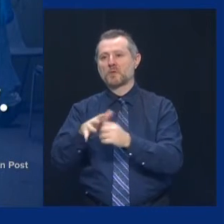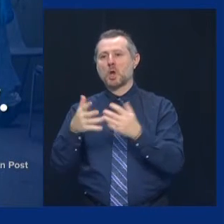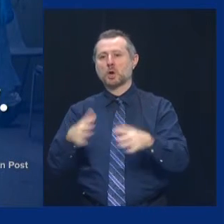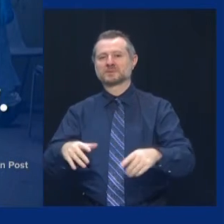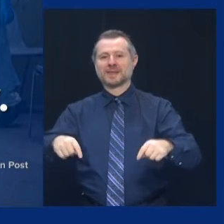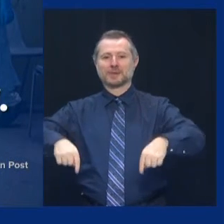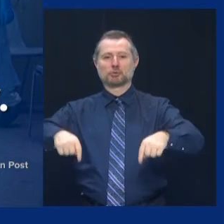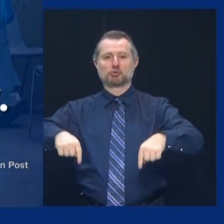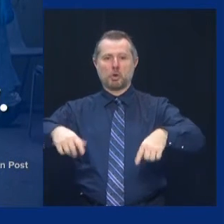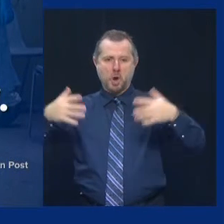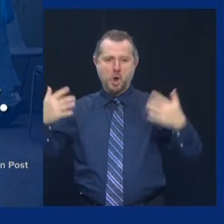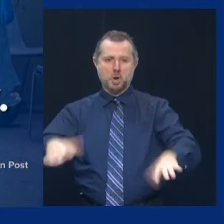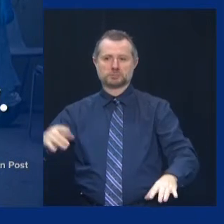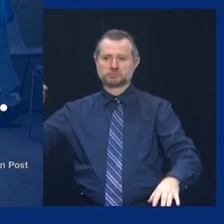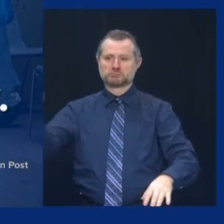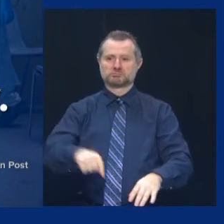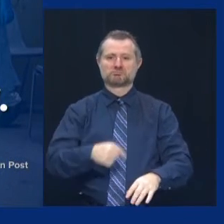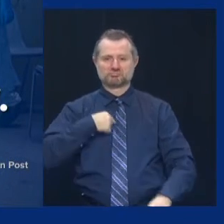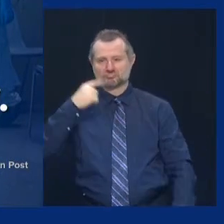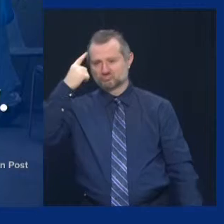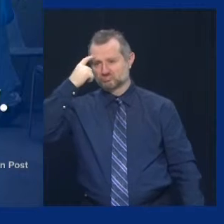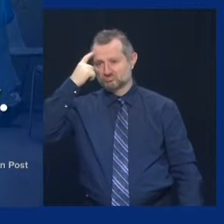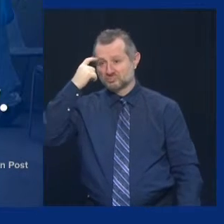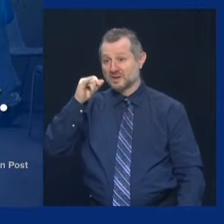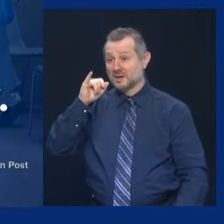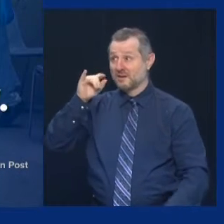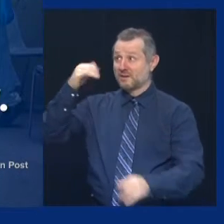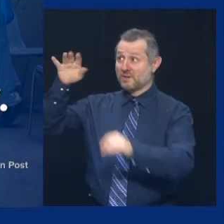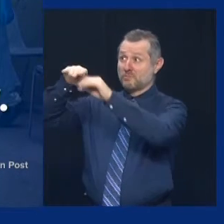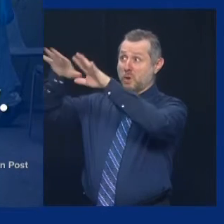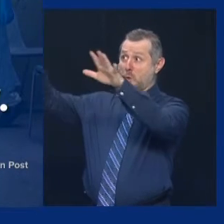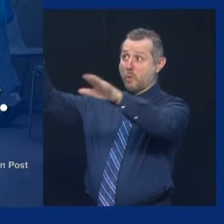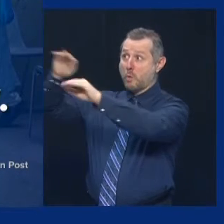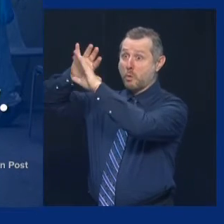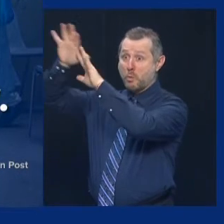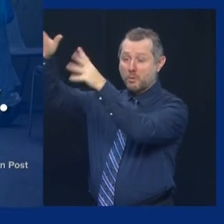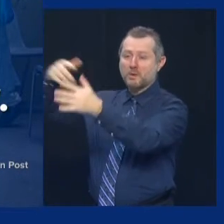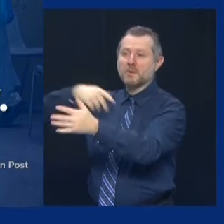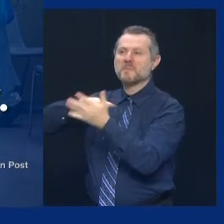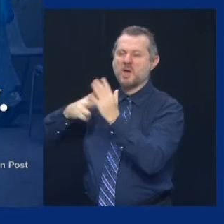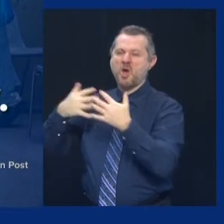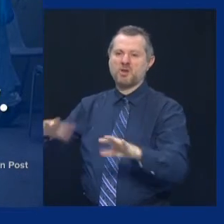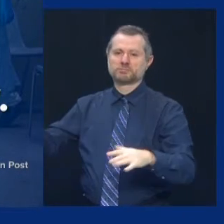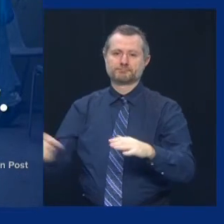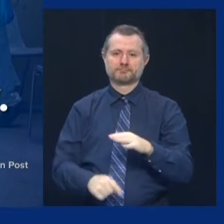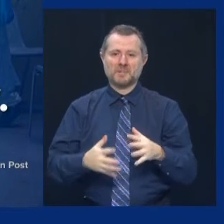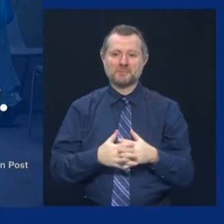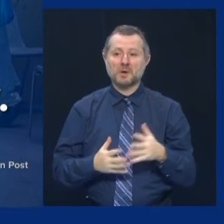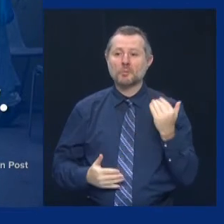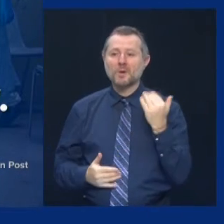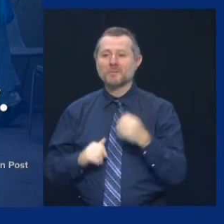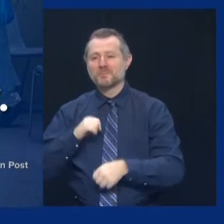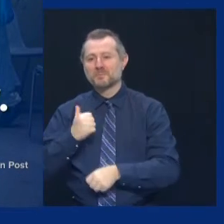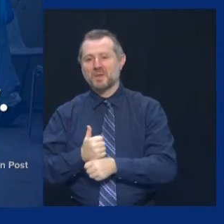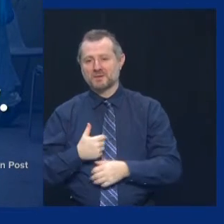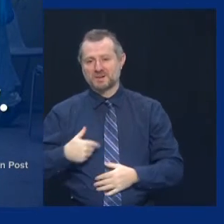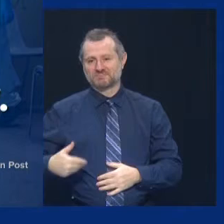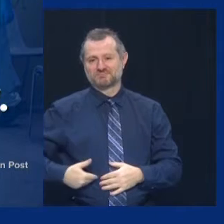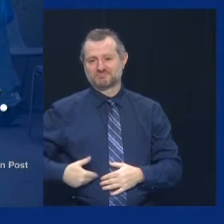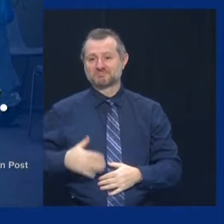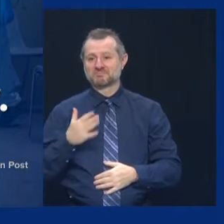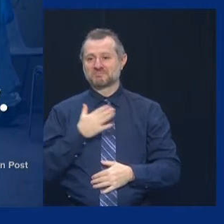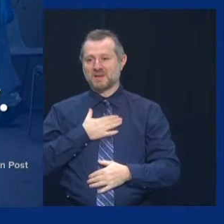the world, it will be here. And I say that intuitively because I have an educated